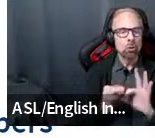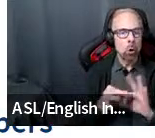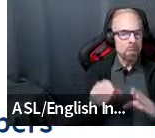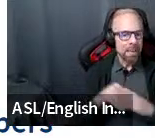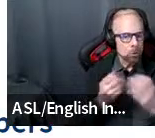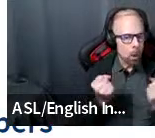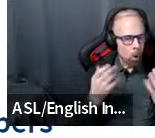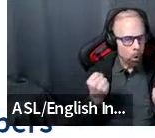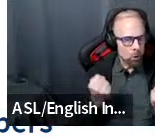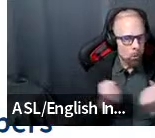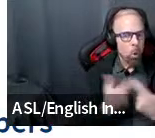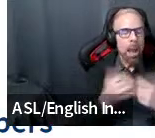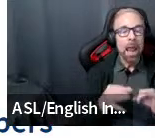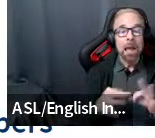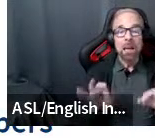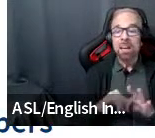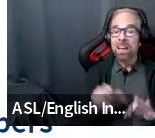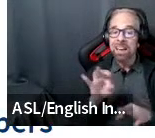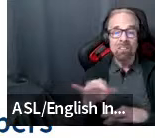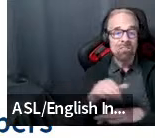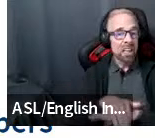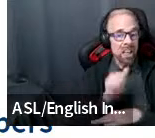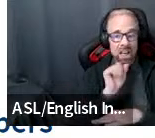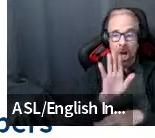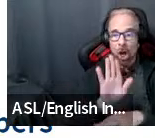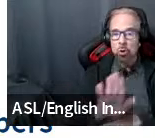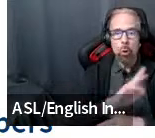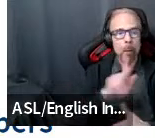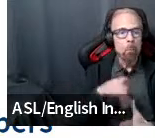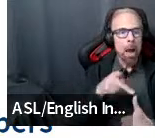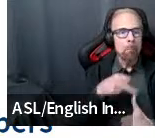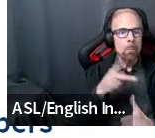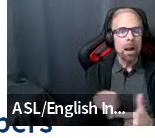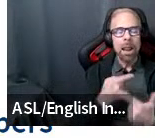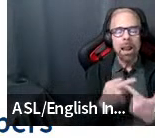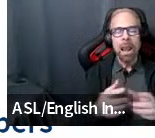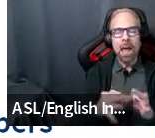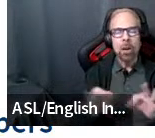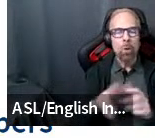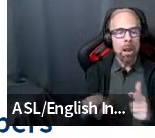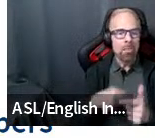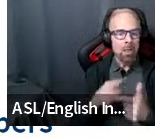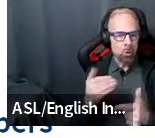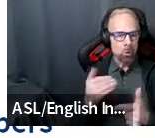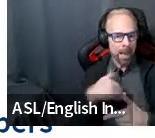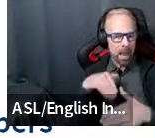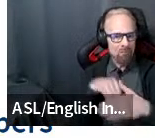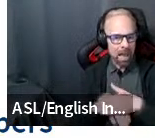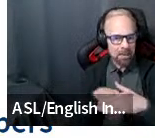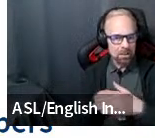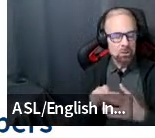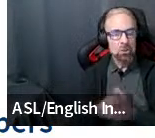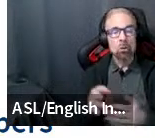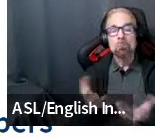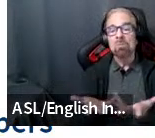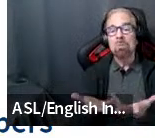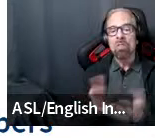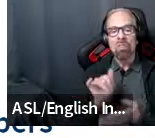have English as a primary language can have access to the document in their native